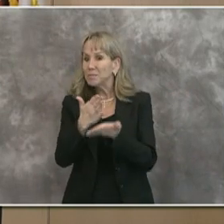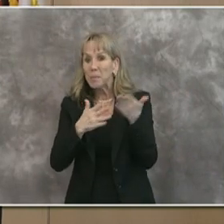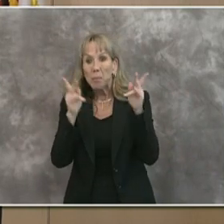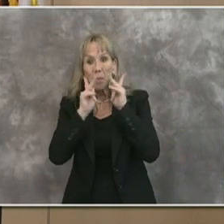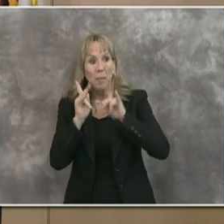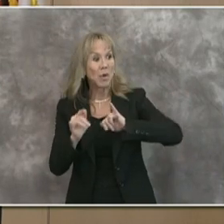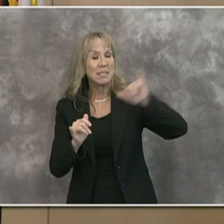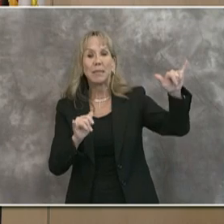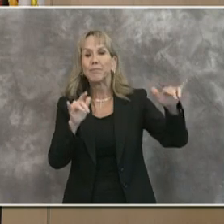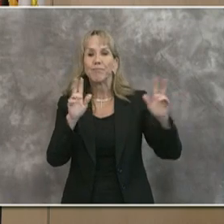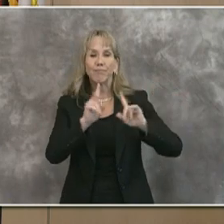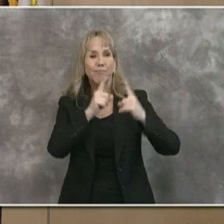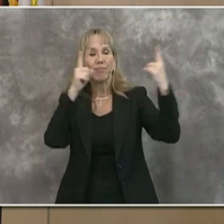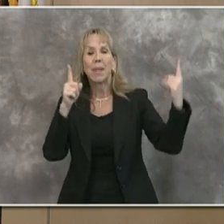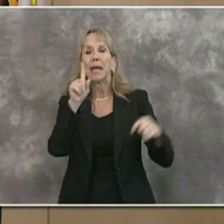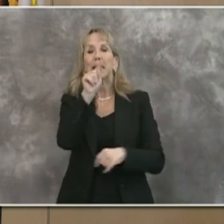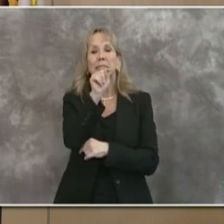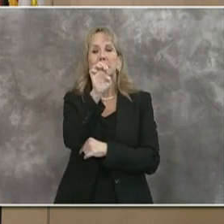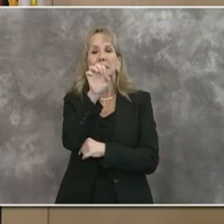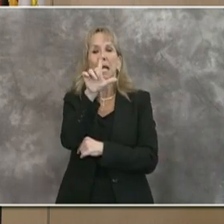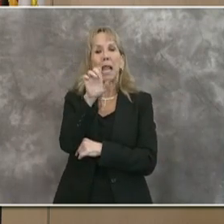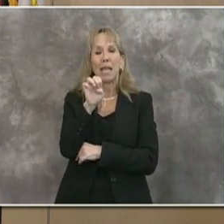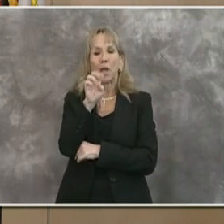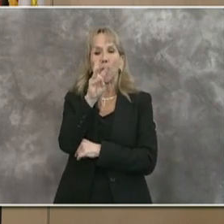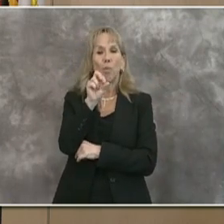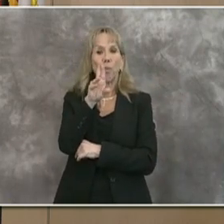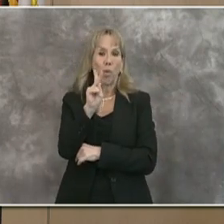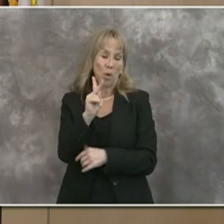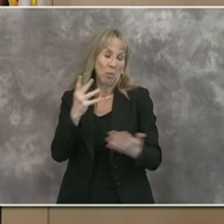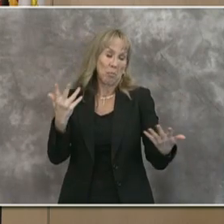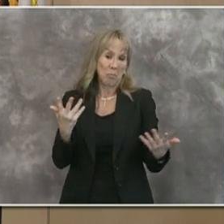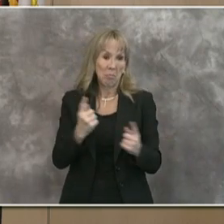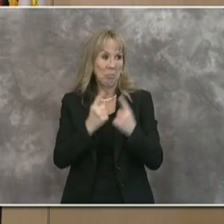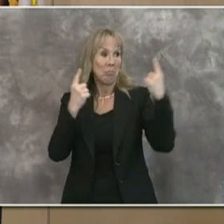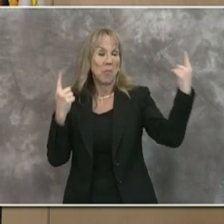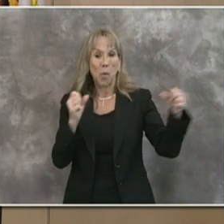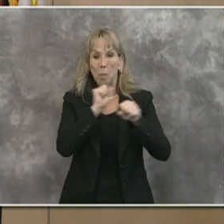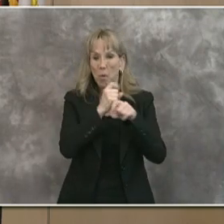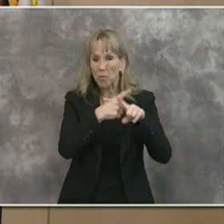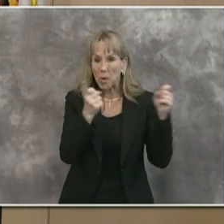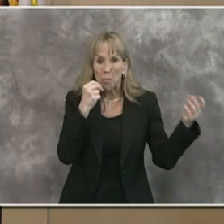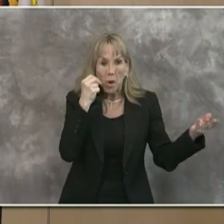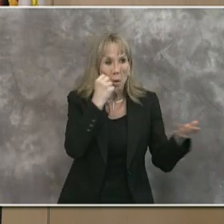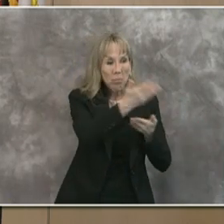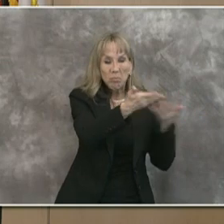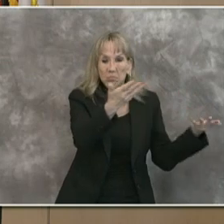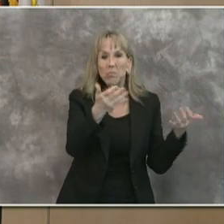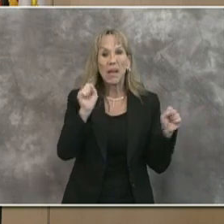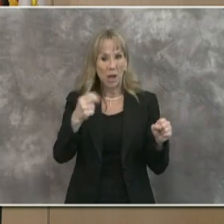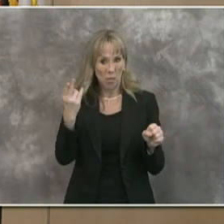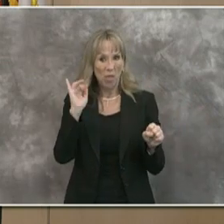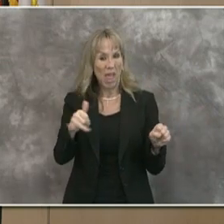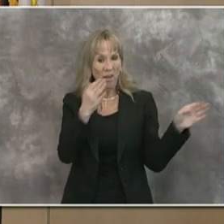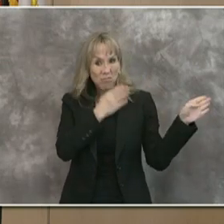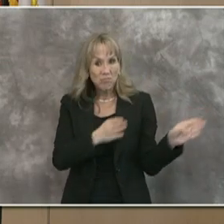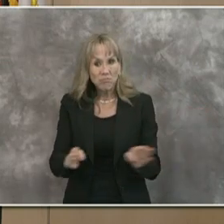individuals telework. That's one strategy that can be used. But until